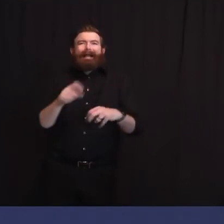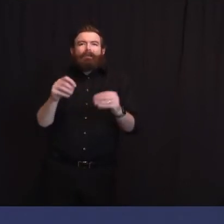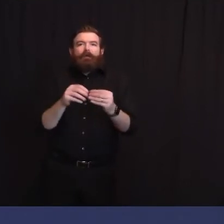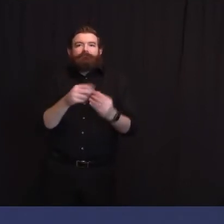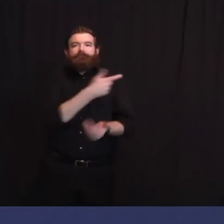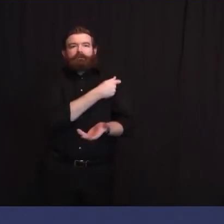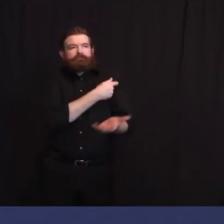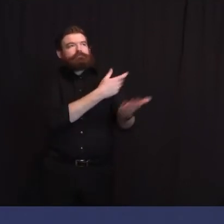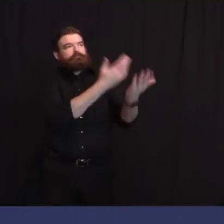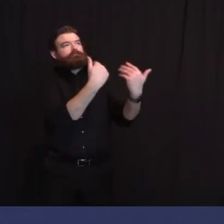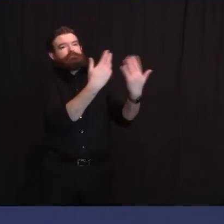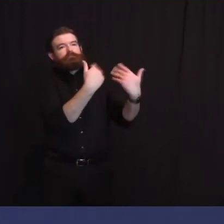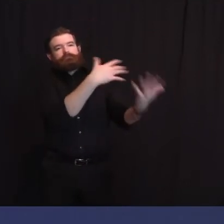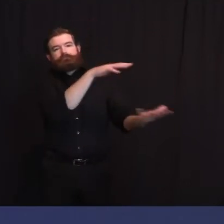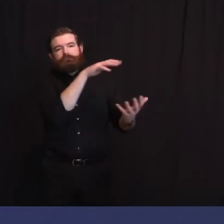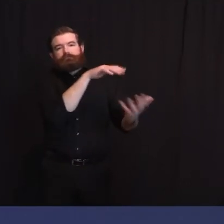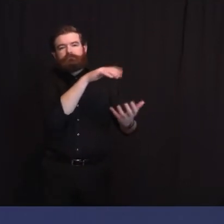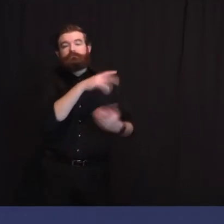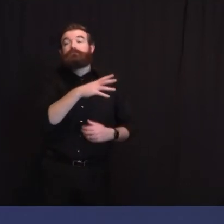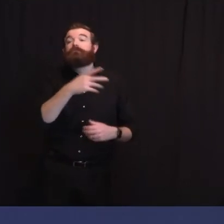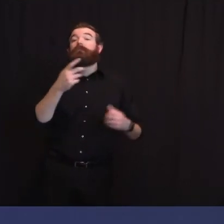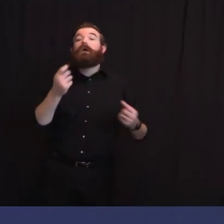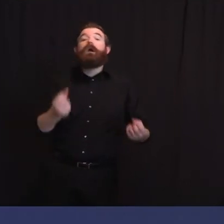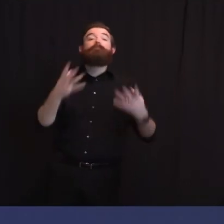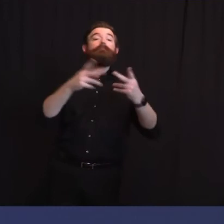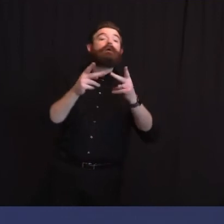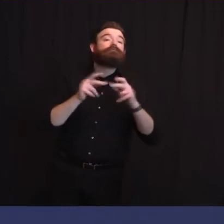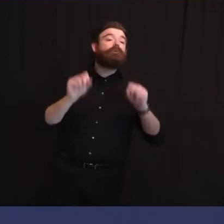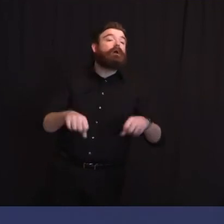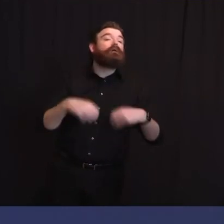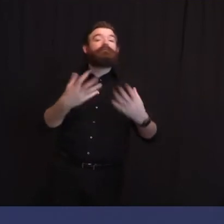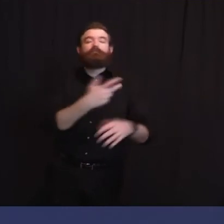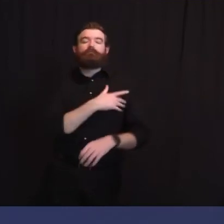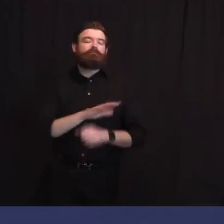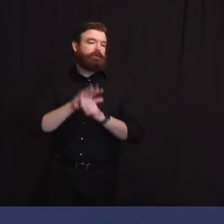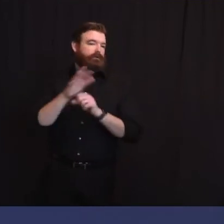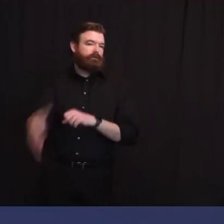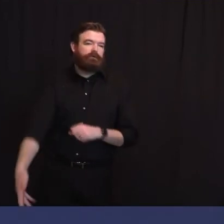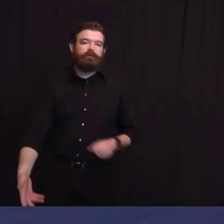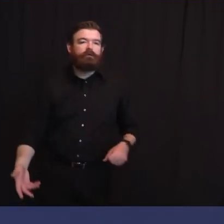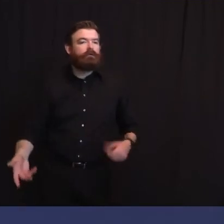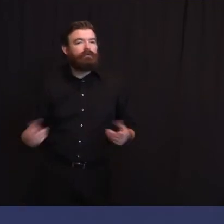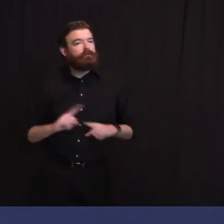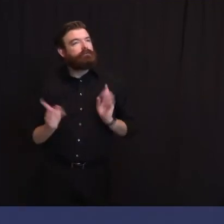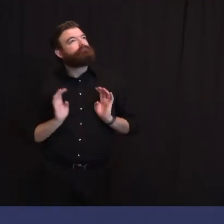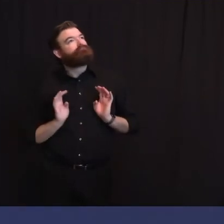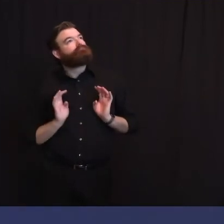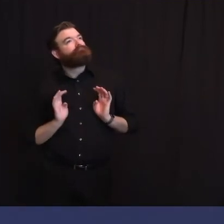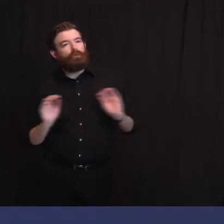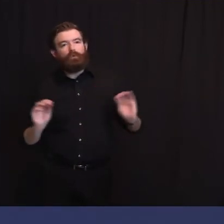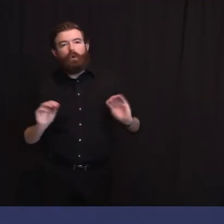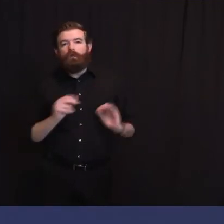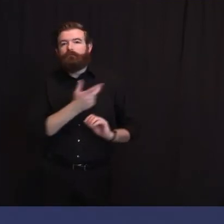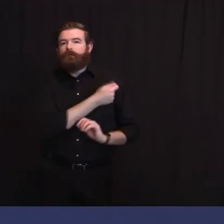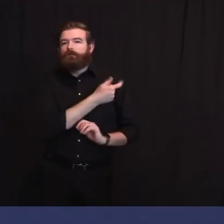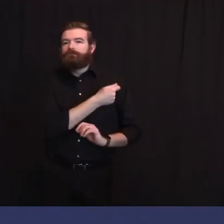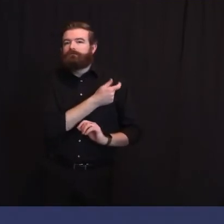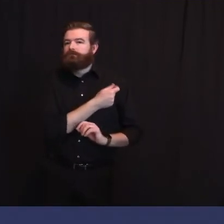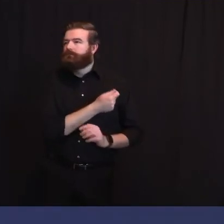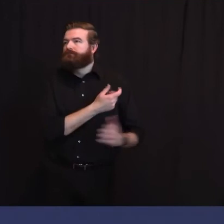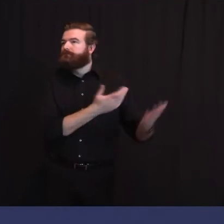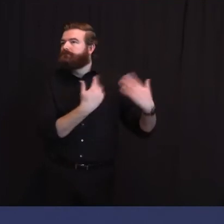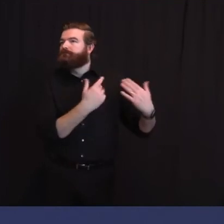we frankly don't need more distribution locations right now. We need more doses. And staff, obviously, that would